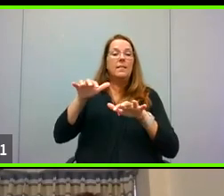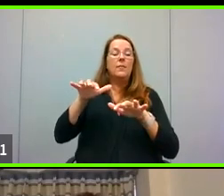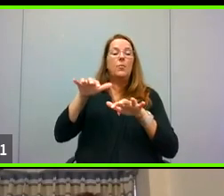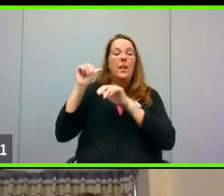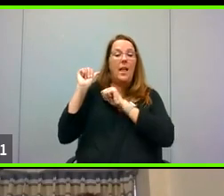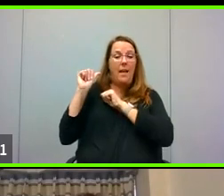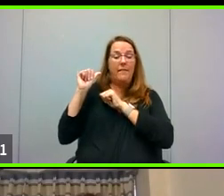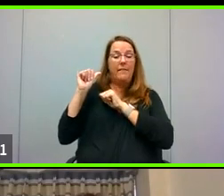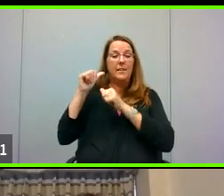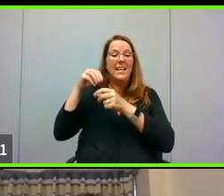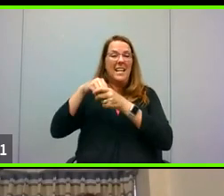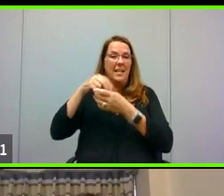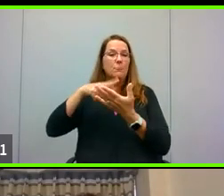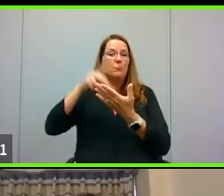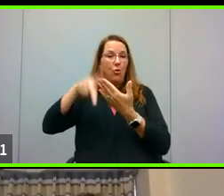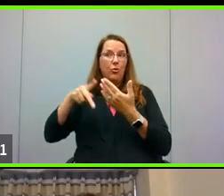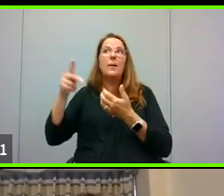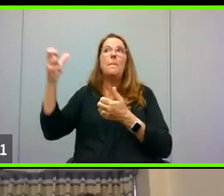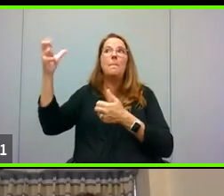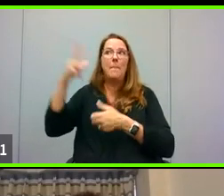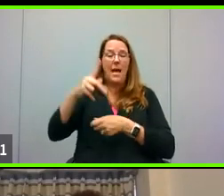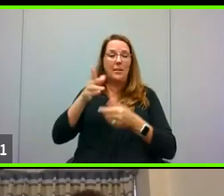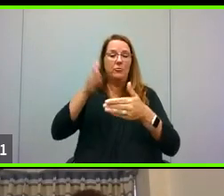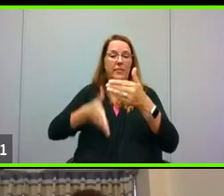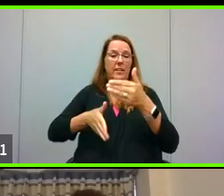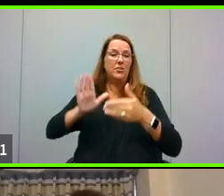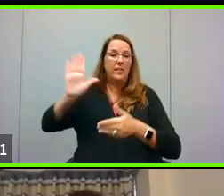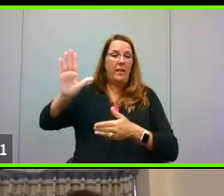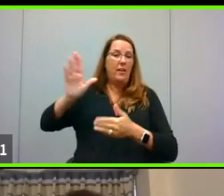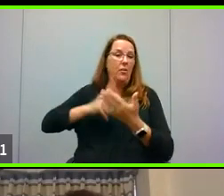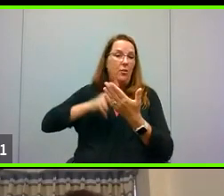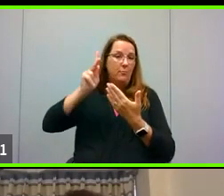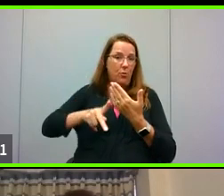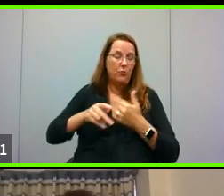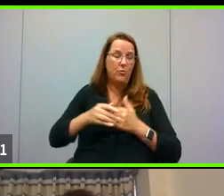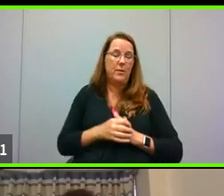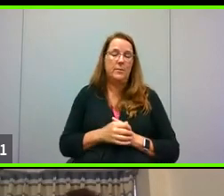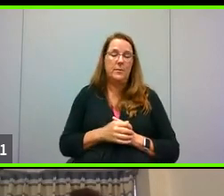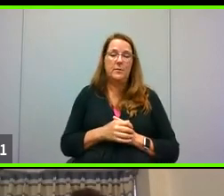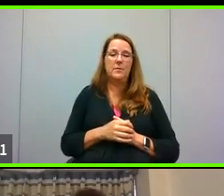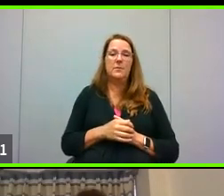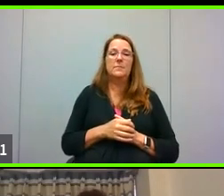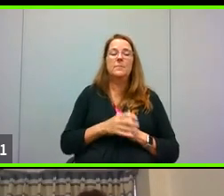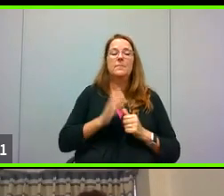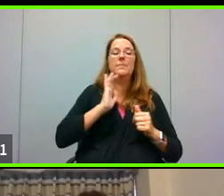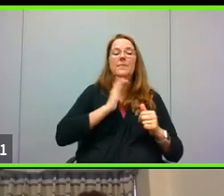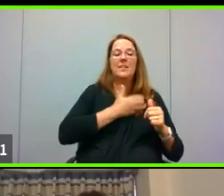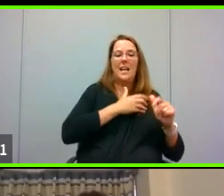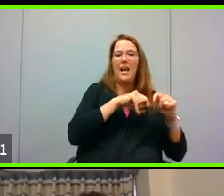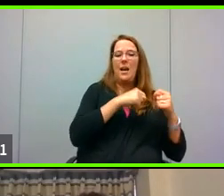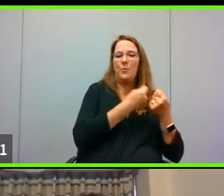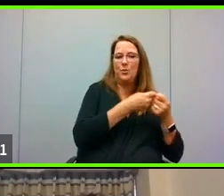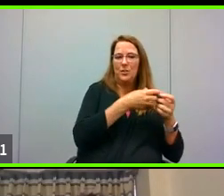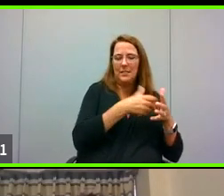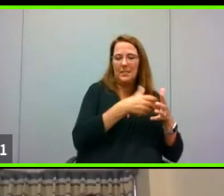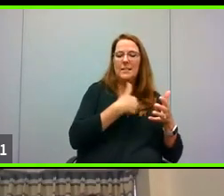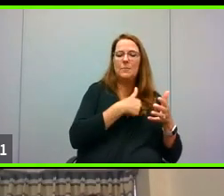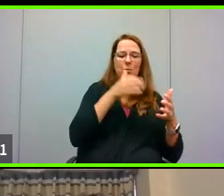and letting them come back to finish out the programs. We as a team have decided that we will use some of the